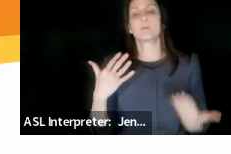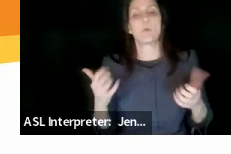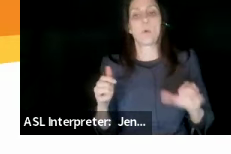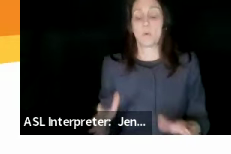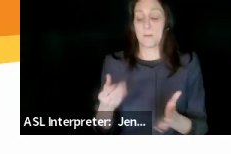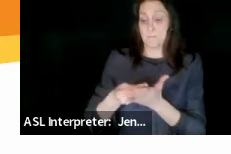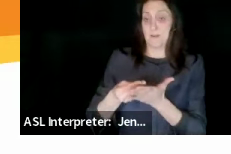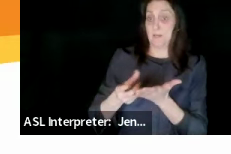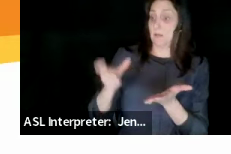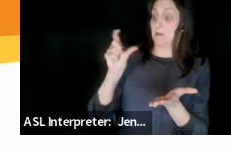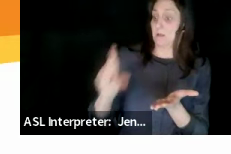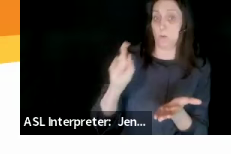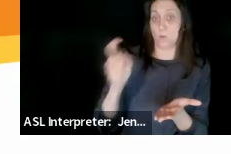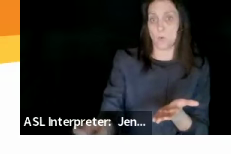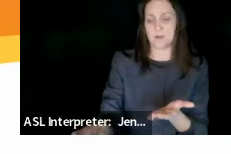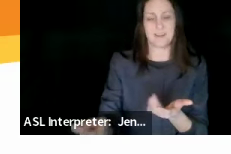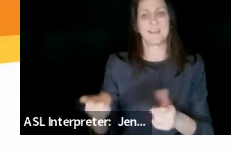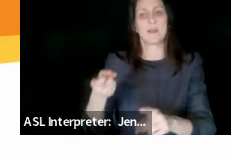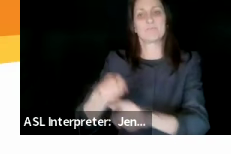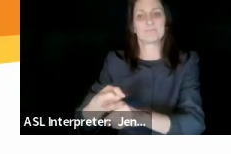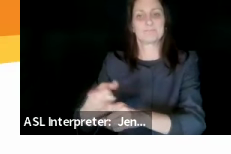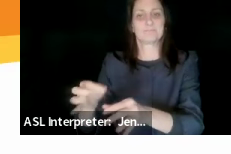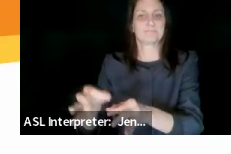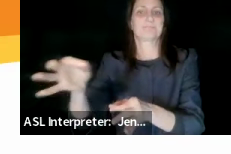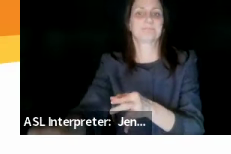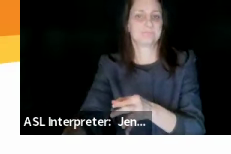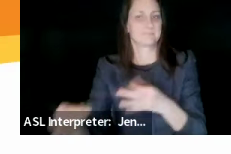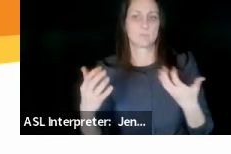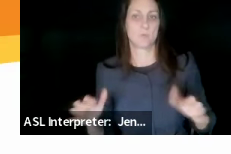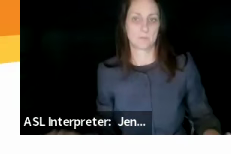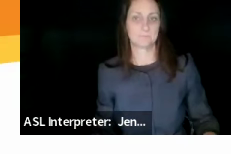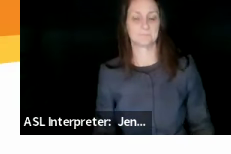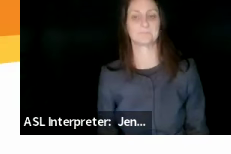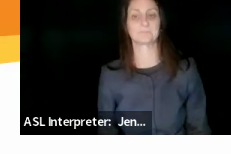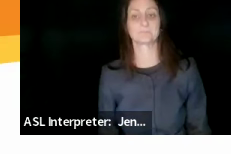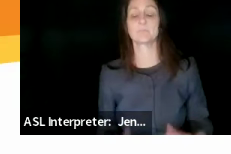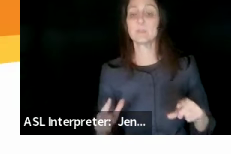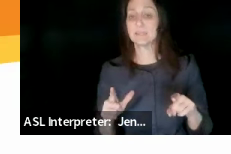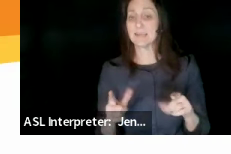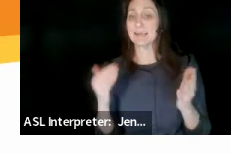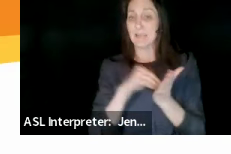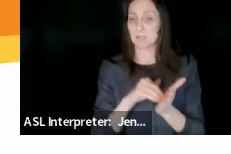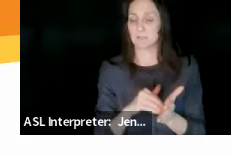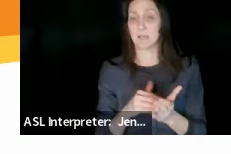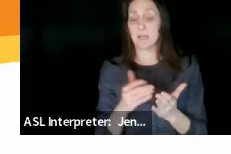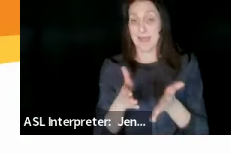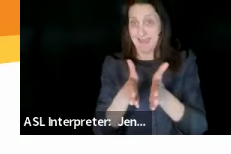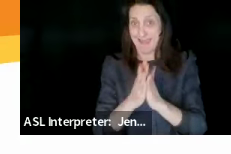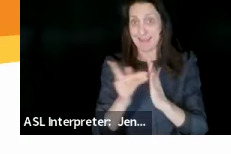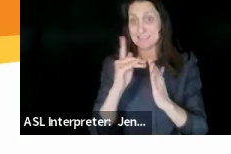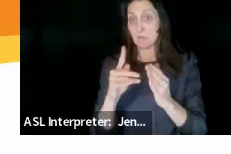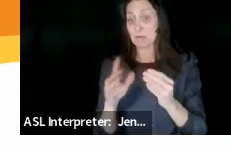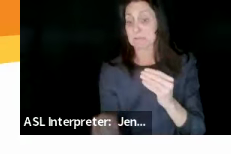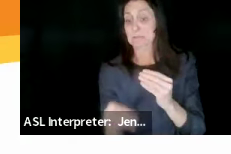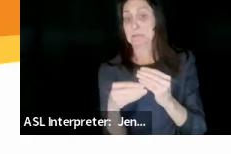And finally, when I mentioned that going forward, extensions won't be approved if these guidelines